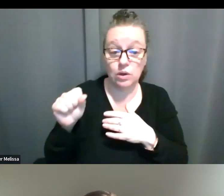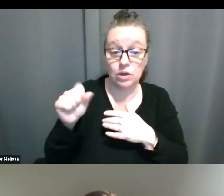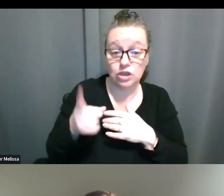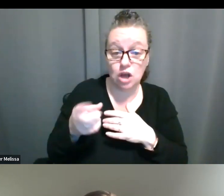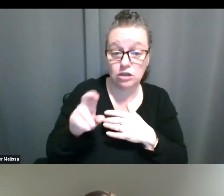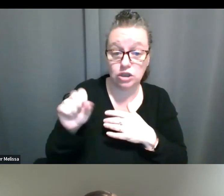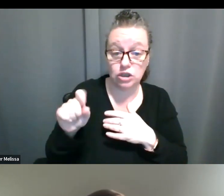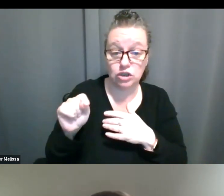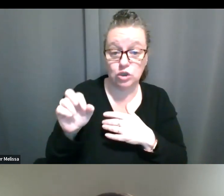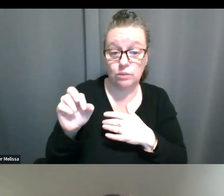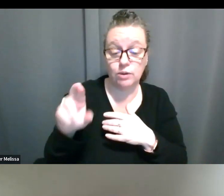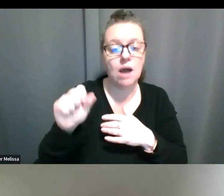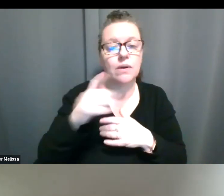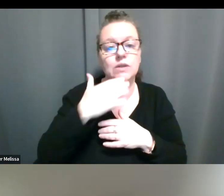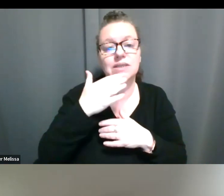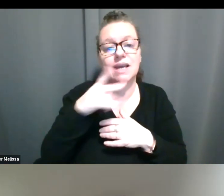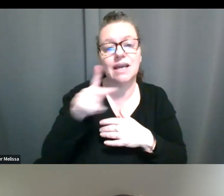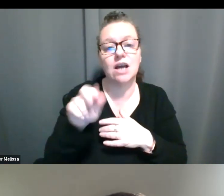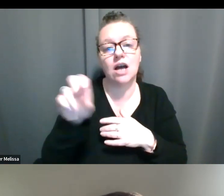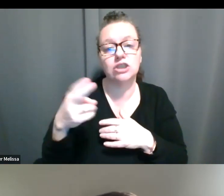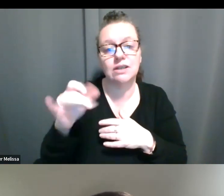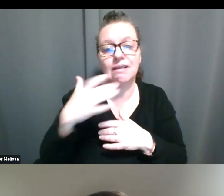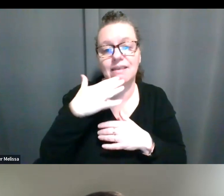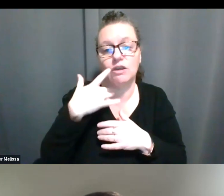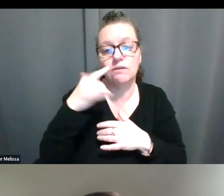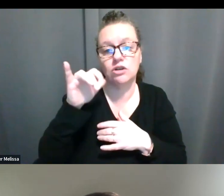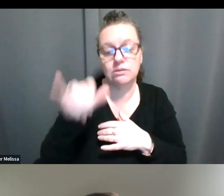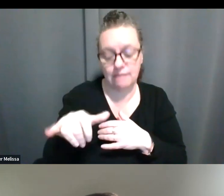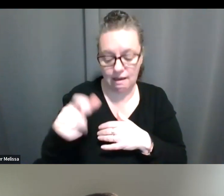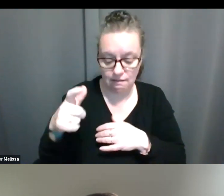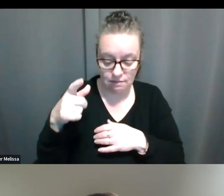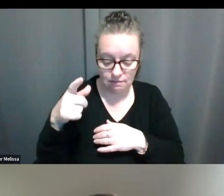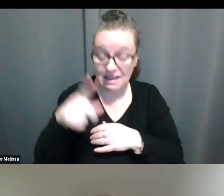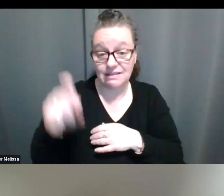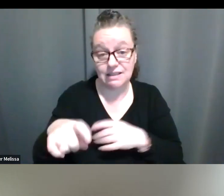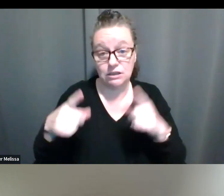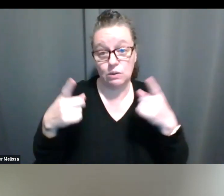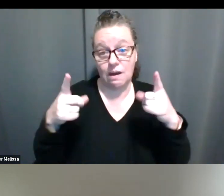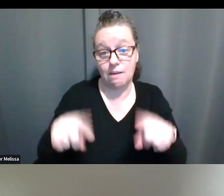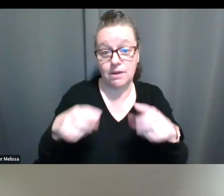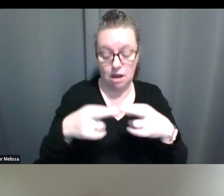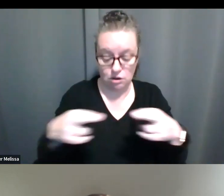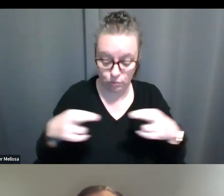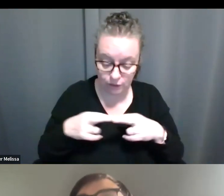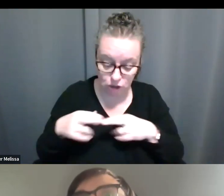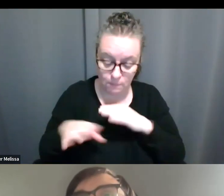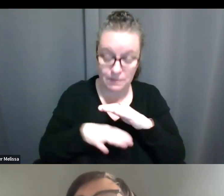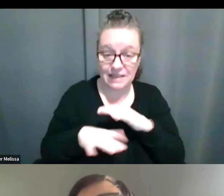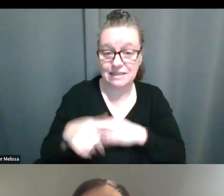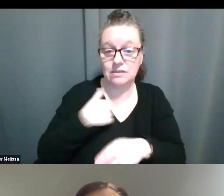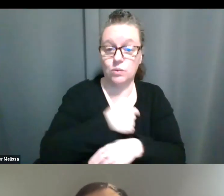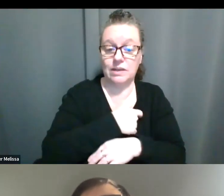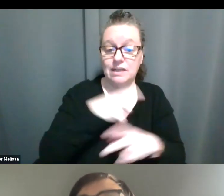interrupt. Well, I just want to say, Kashi, thank you for saying that. That's exactly what needs to happen on a regional basis. We need to be figuring out,